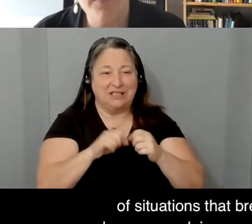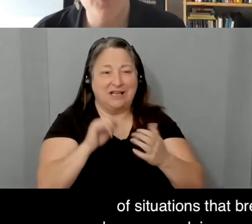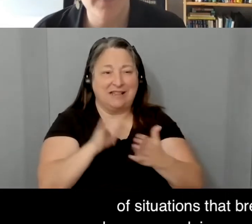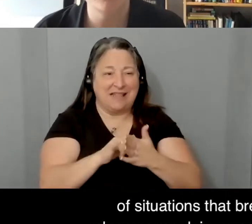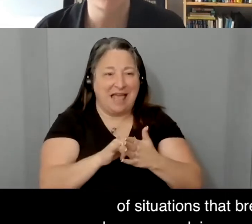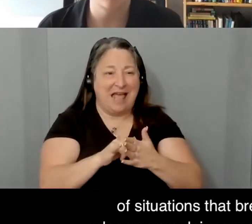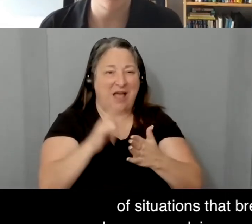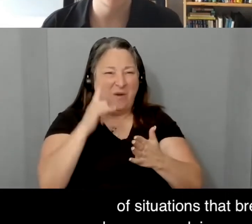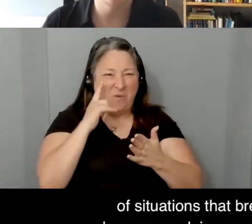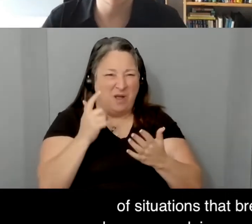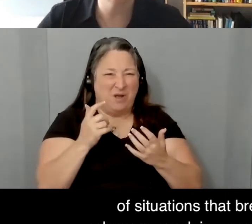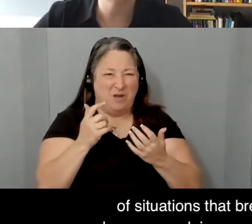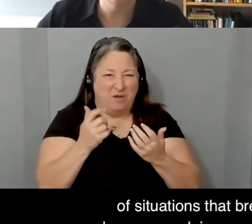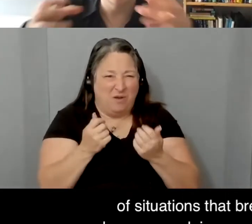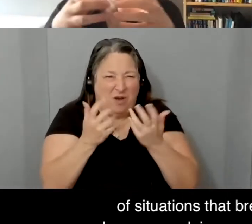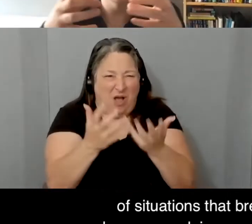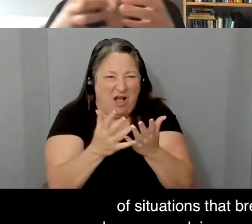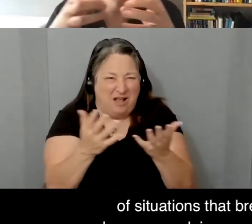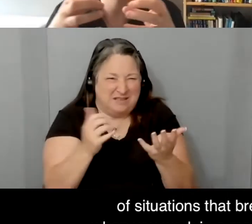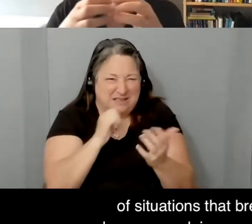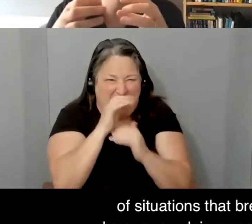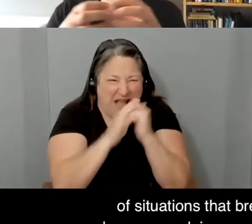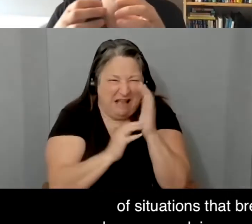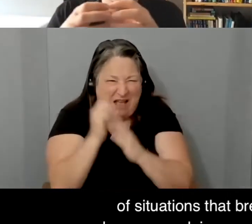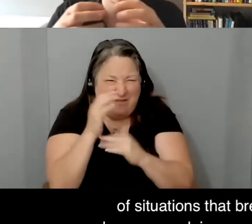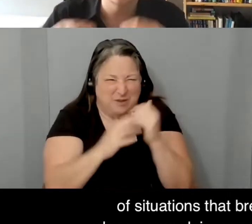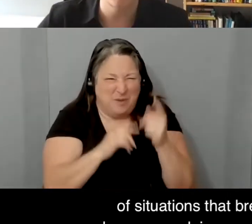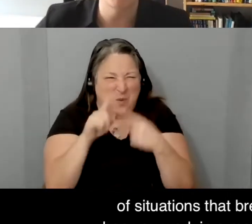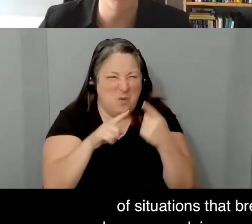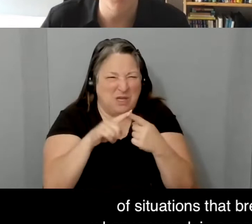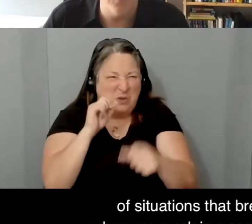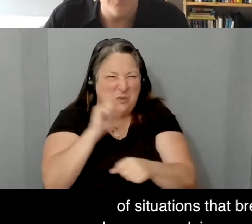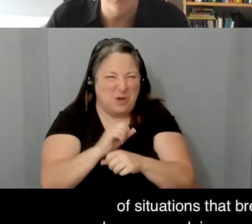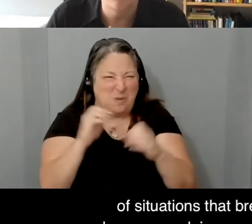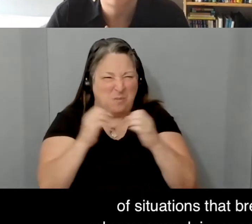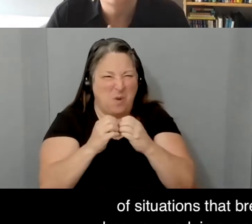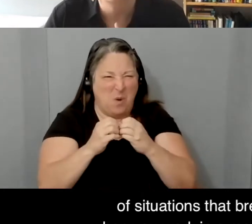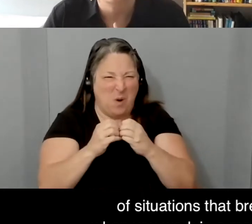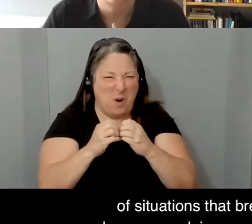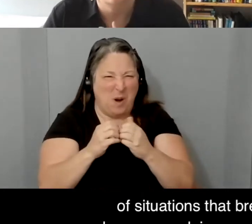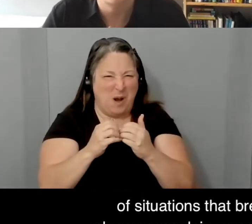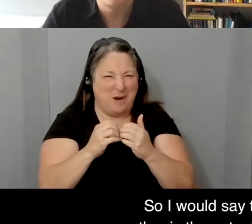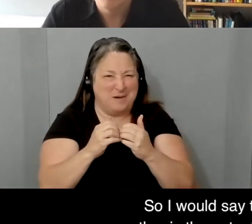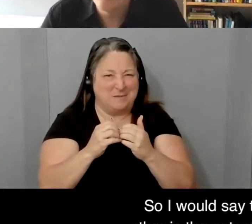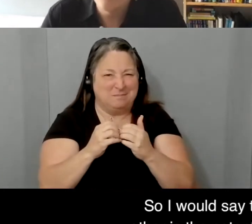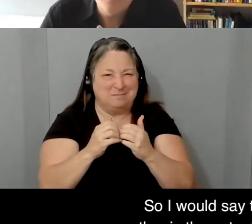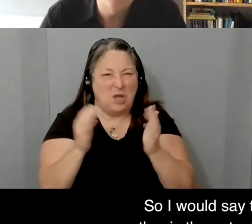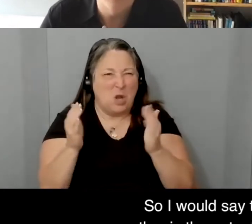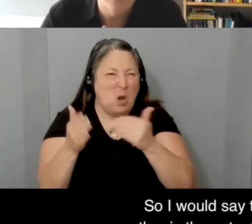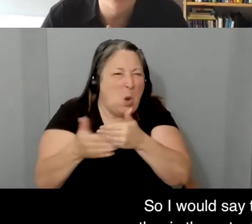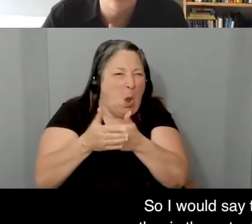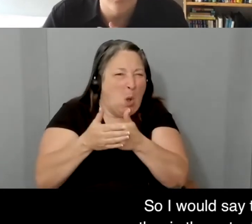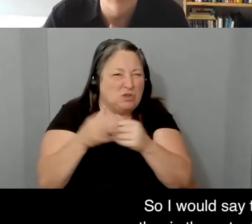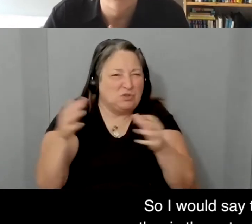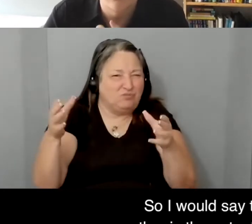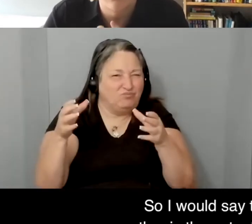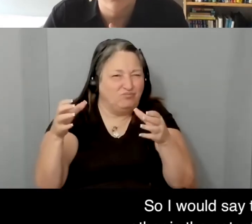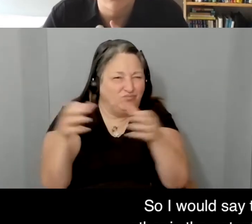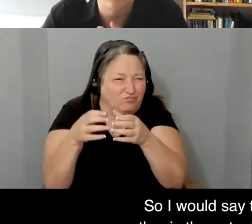lot of uncomfortability when you work in a more enclosed type of community. So I would say that